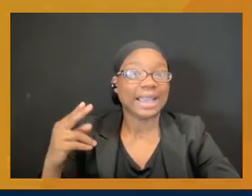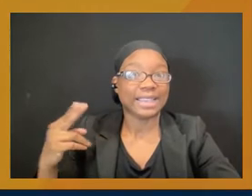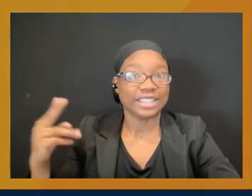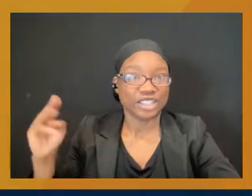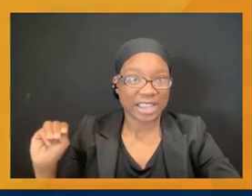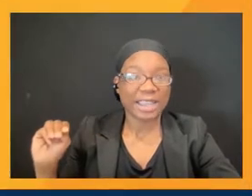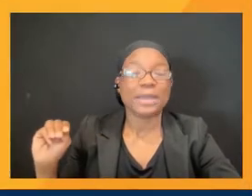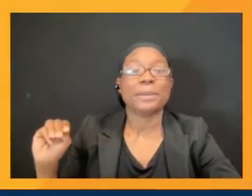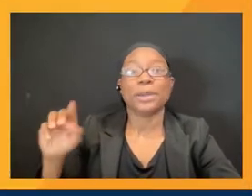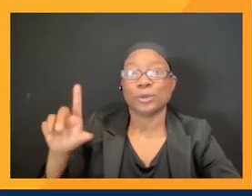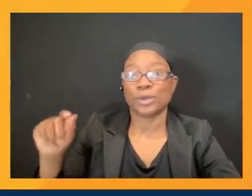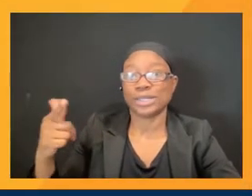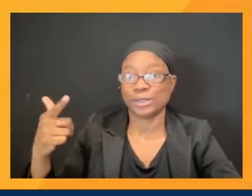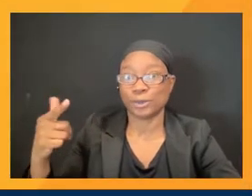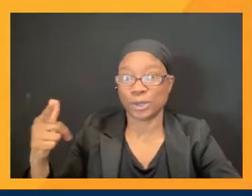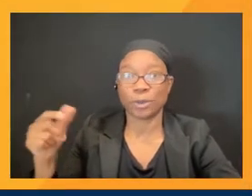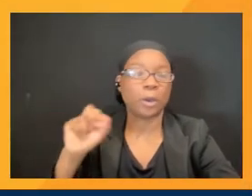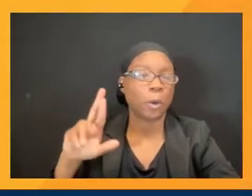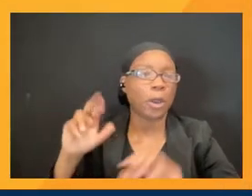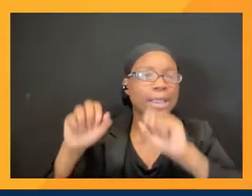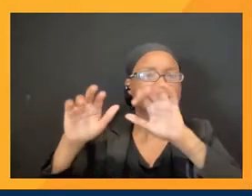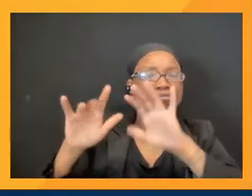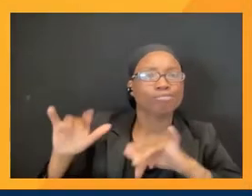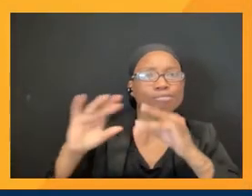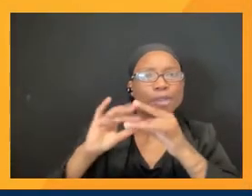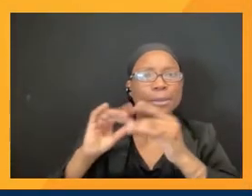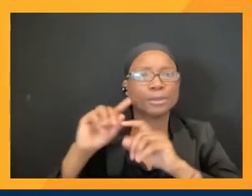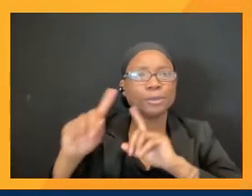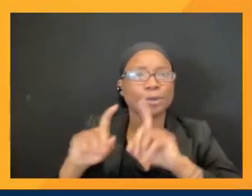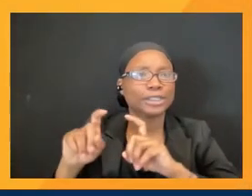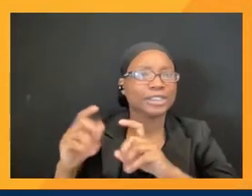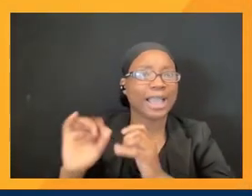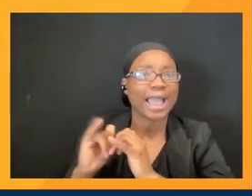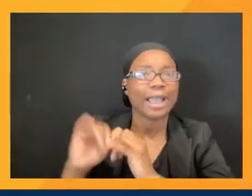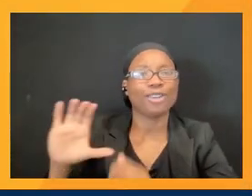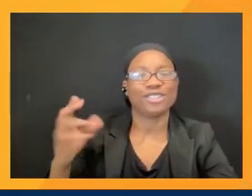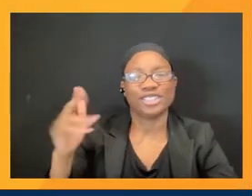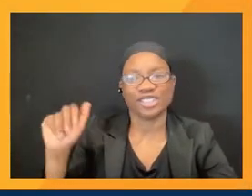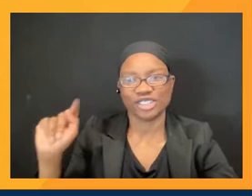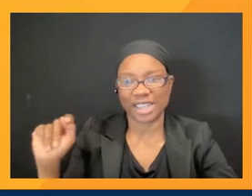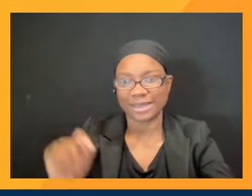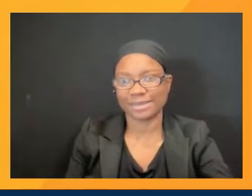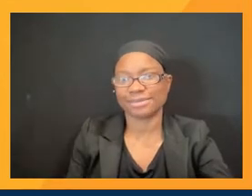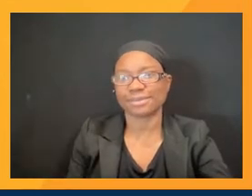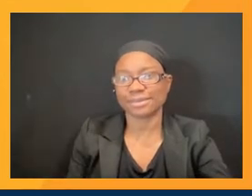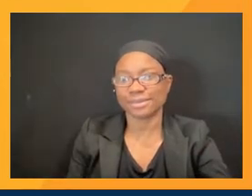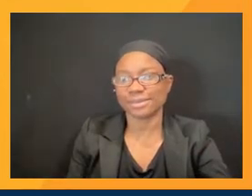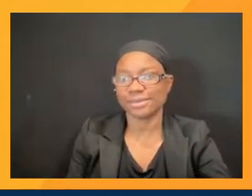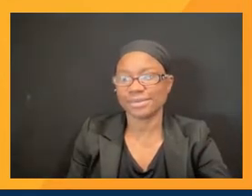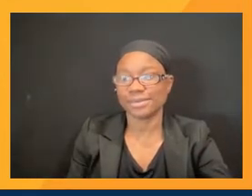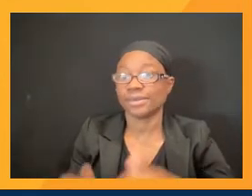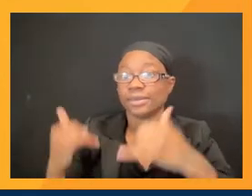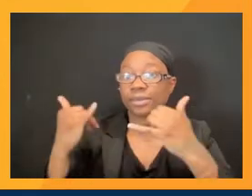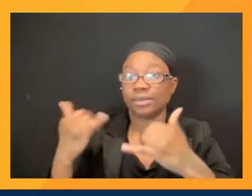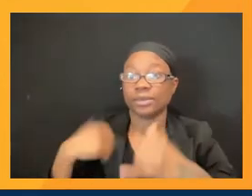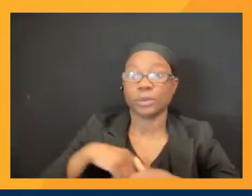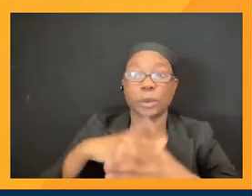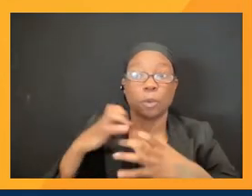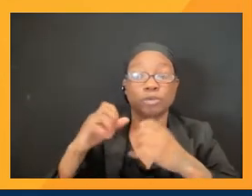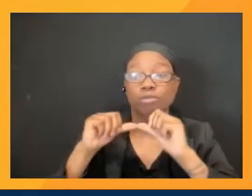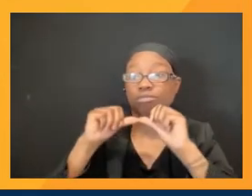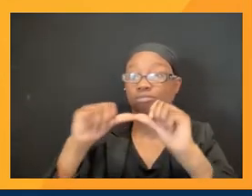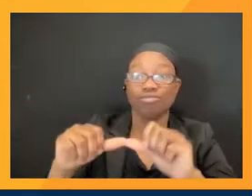give them access to markets and networks that can help position them for success in government contracting, innovation, or anything